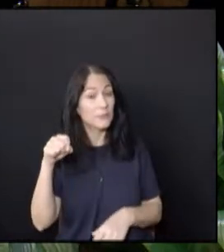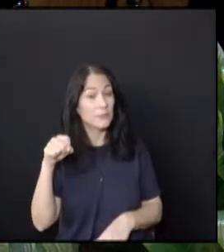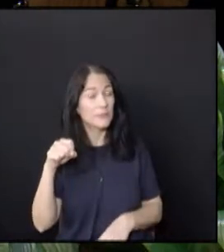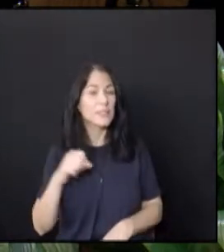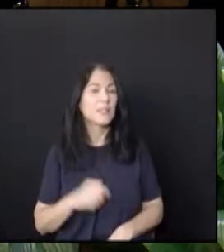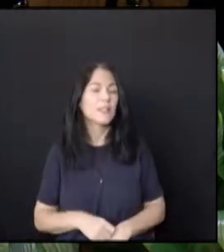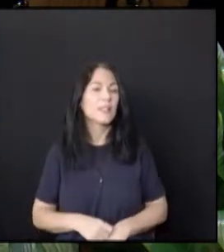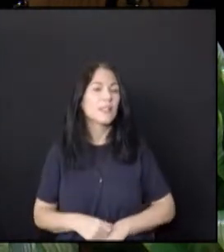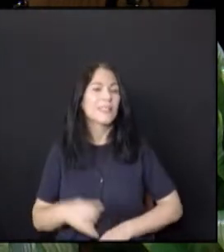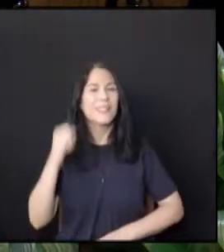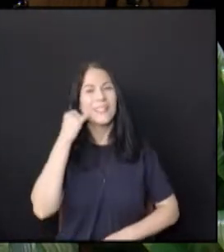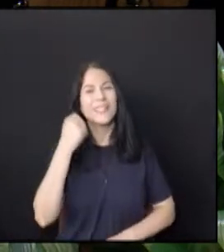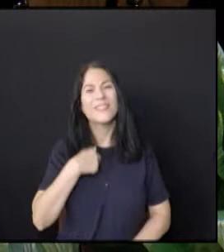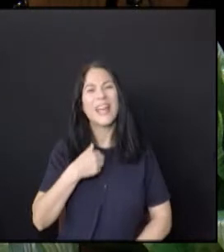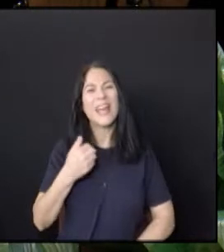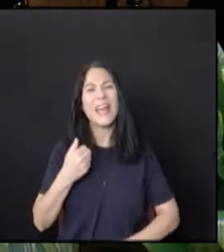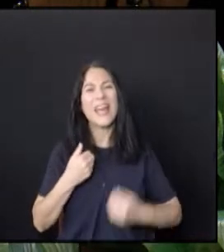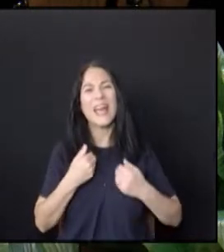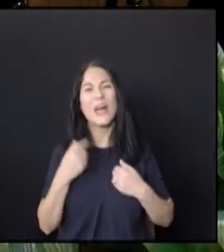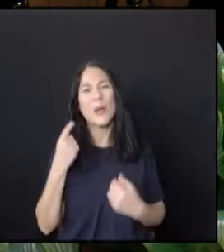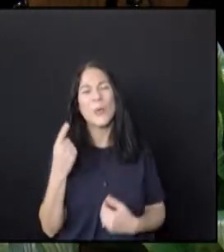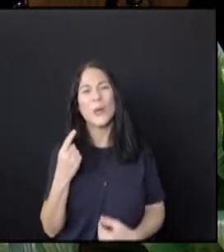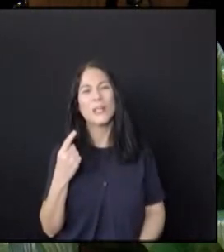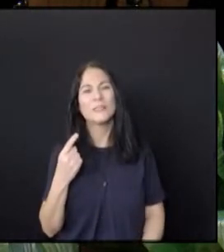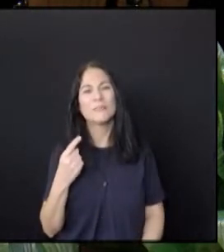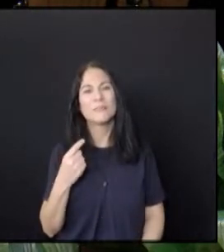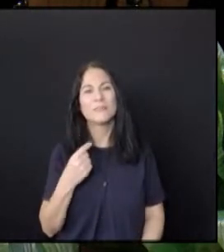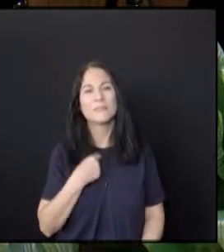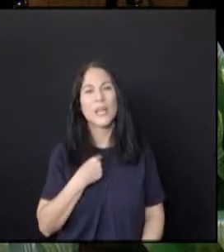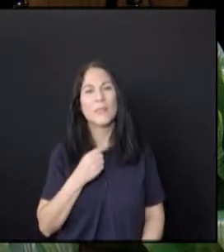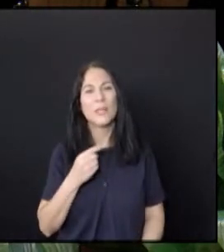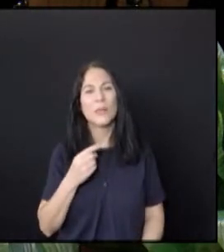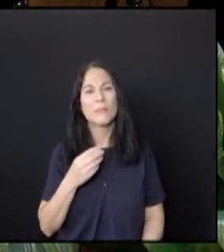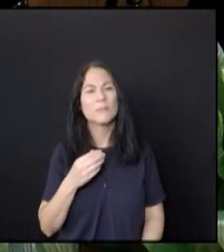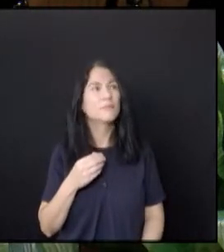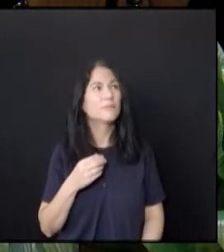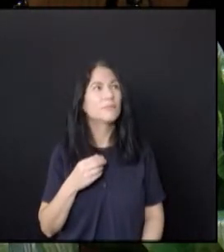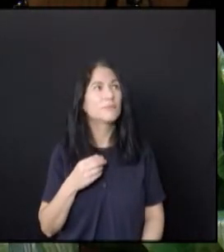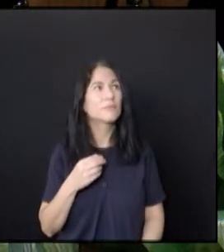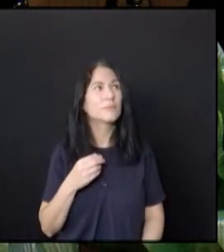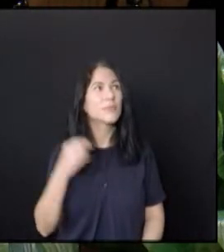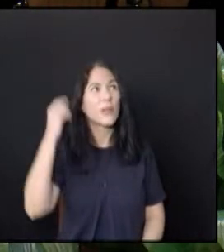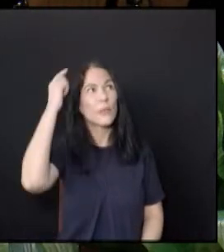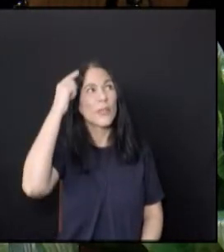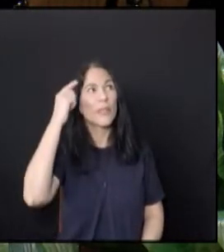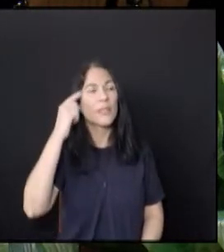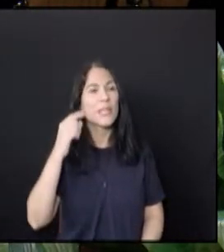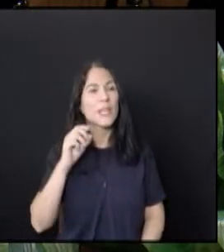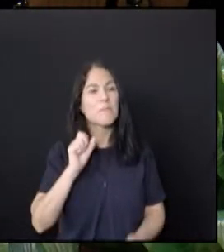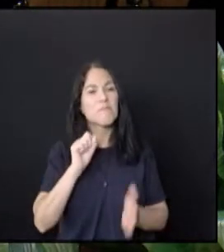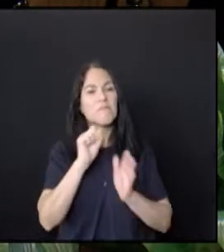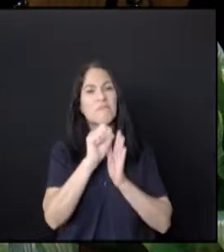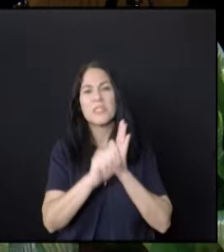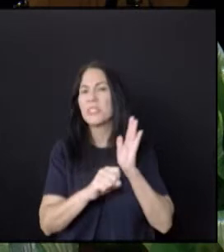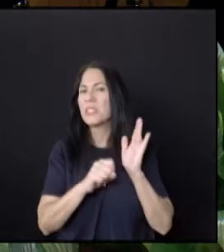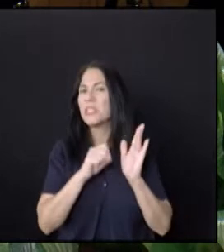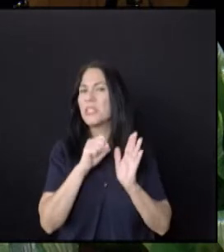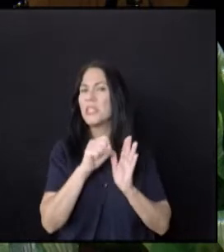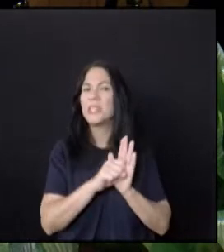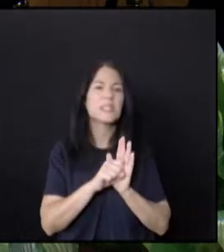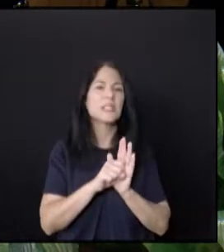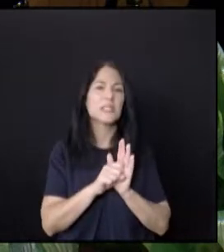Now, if I had one, I'd be willing to bet the farm that none of us expected the season of Lent 2020 would go